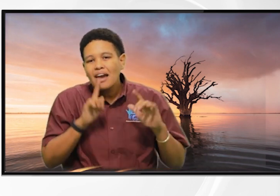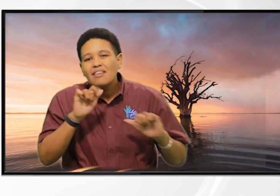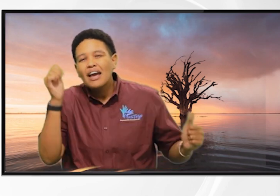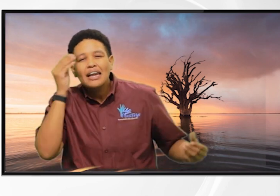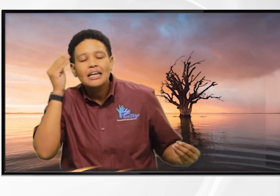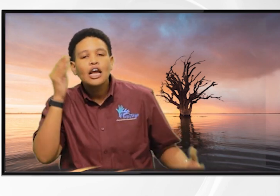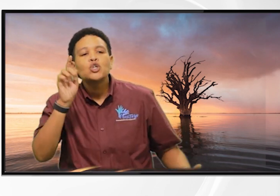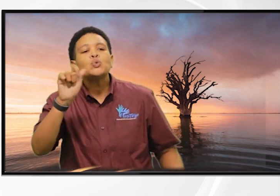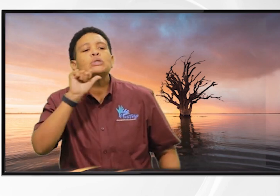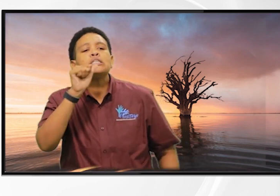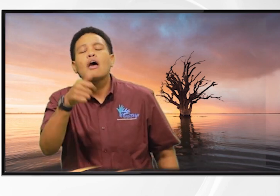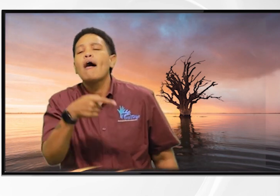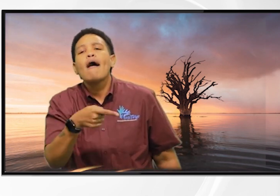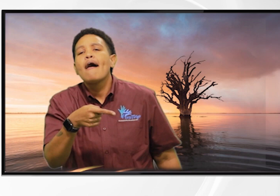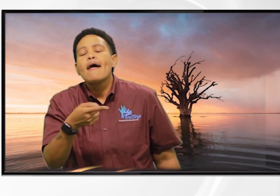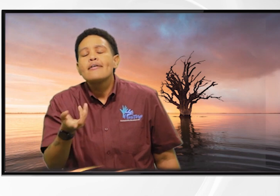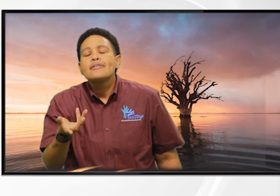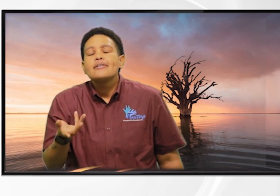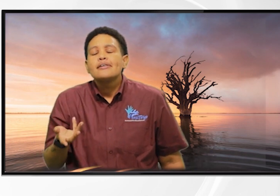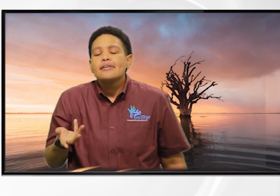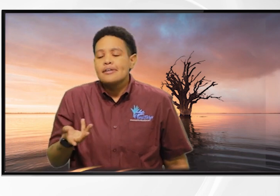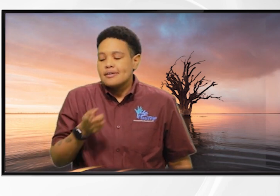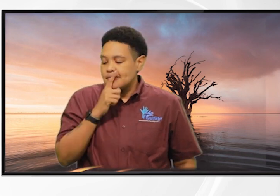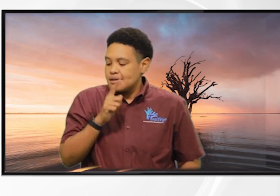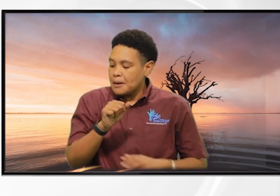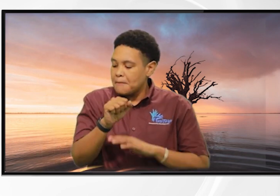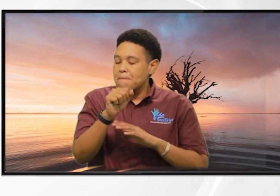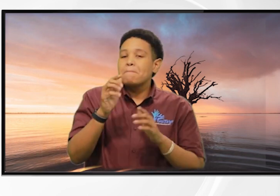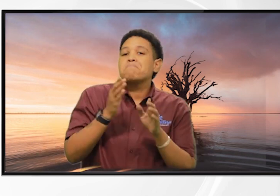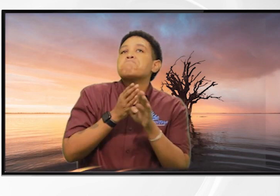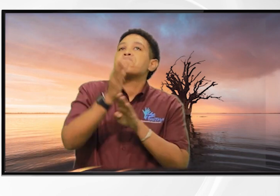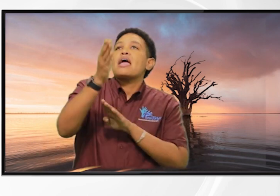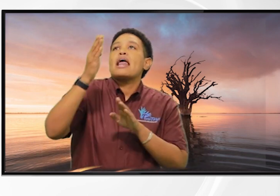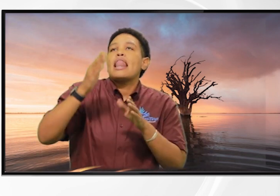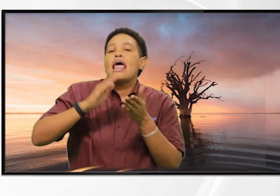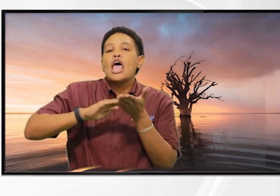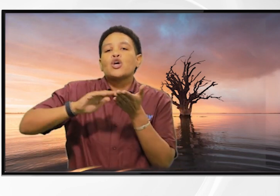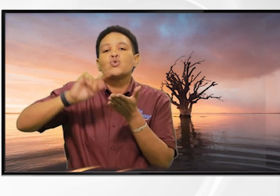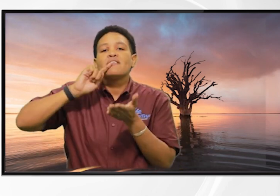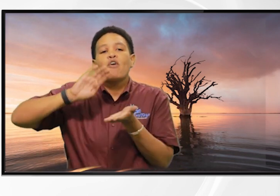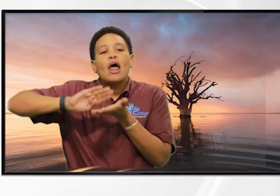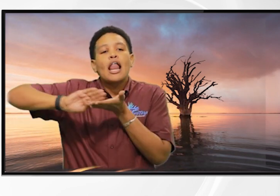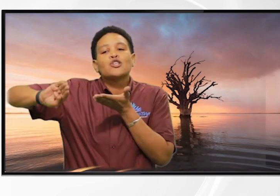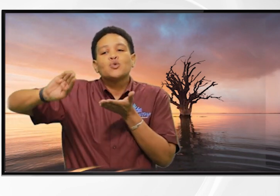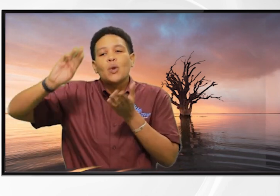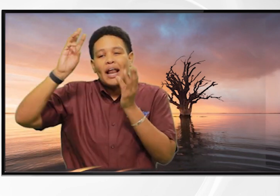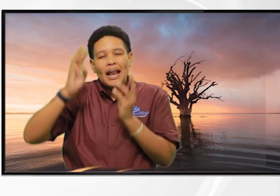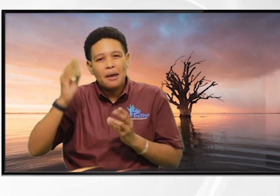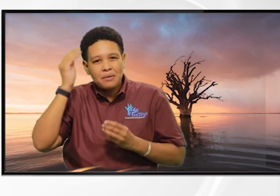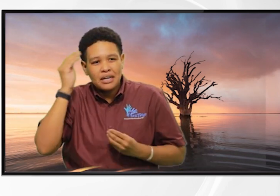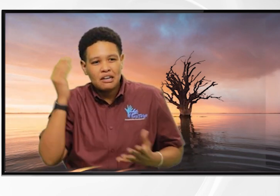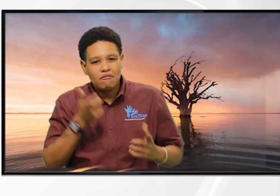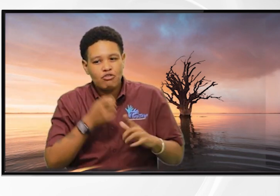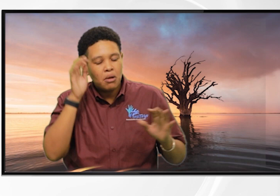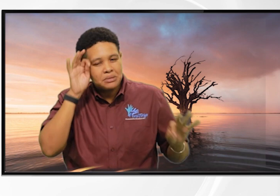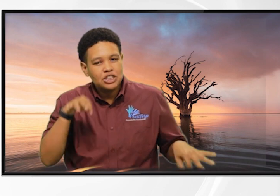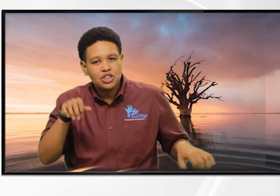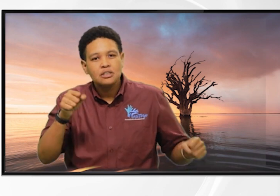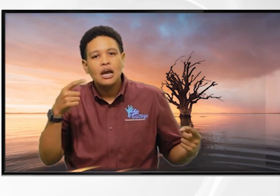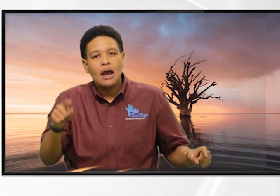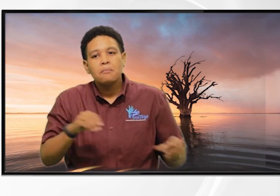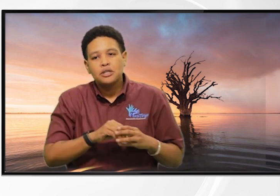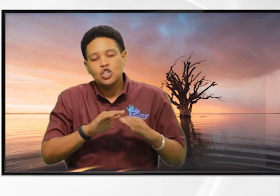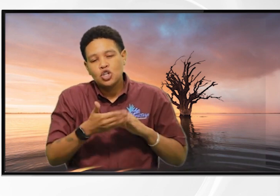data should not then be the primary excuse for excluding climate information from decisions being made